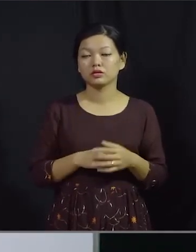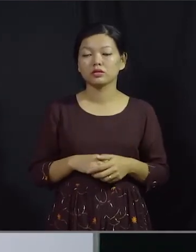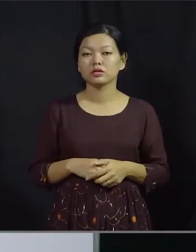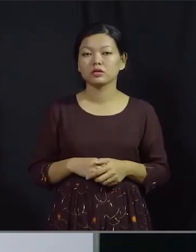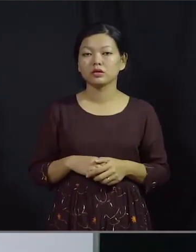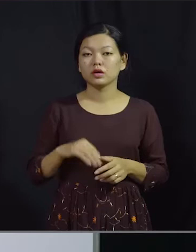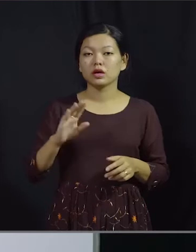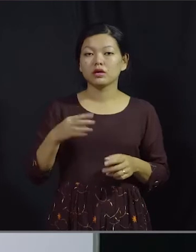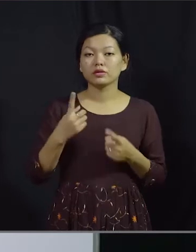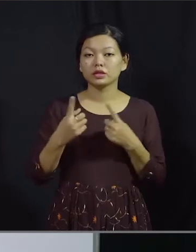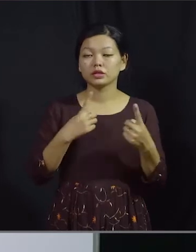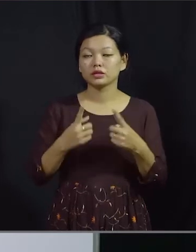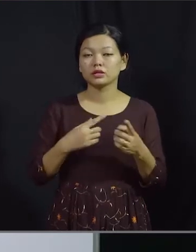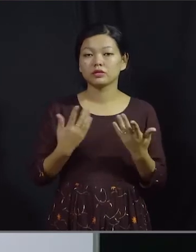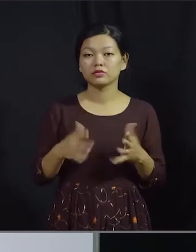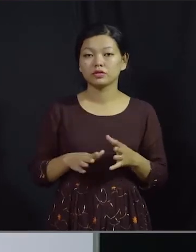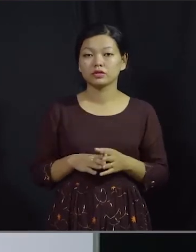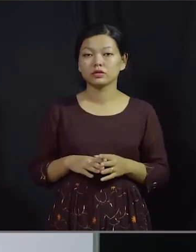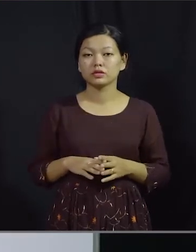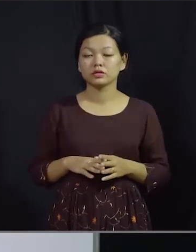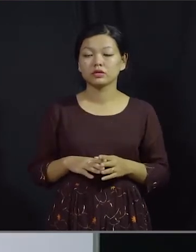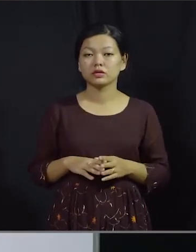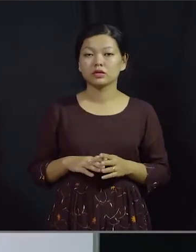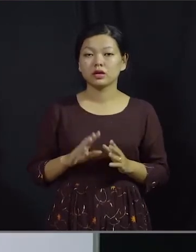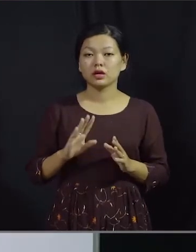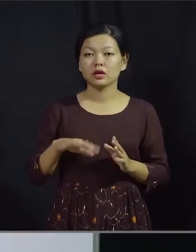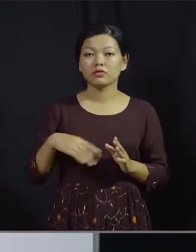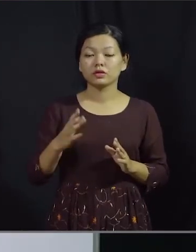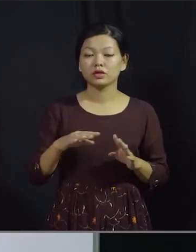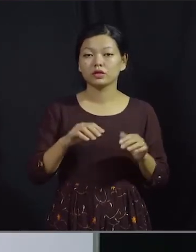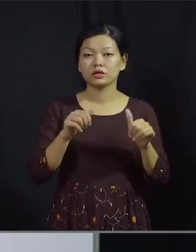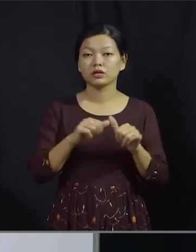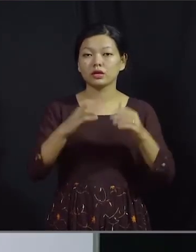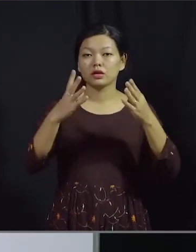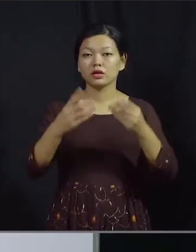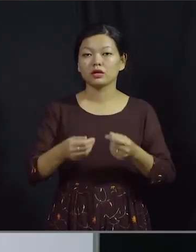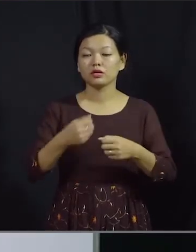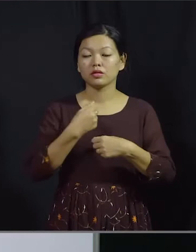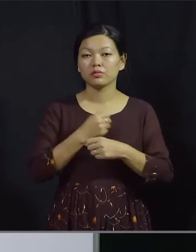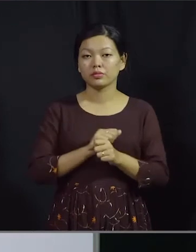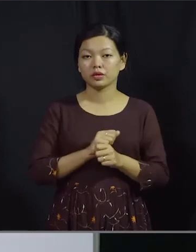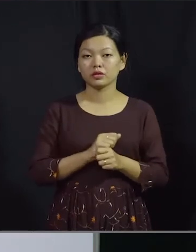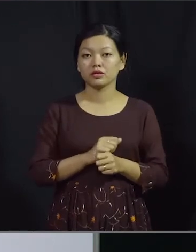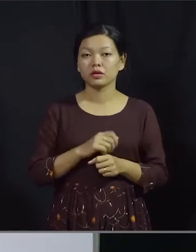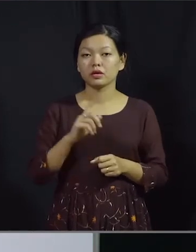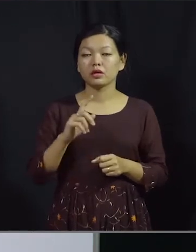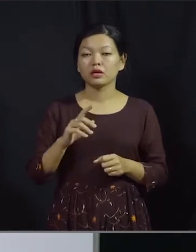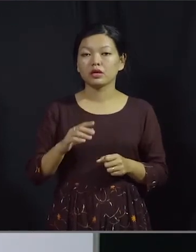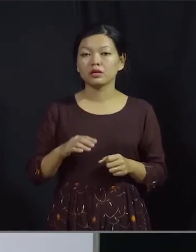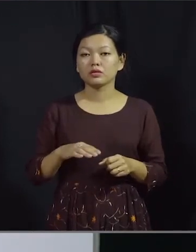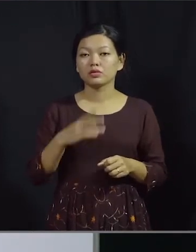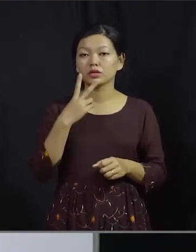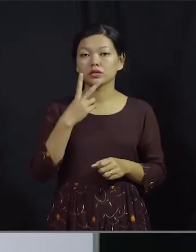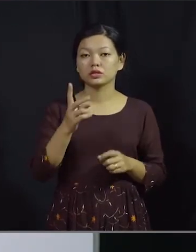journalizing, you will have to draw a revaluation account depending upon the debit and credit that you